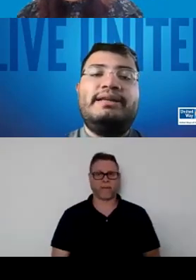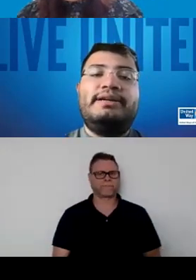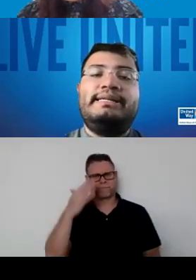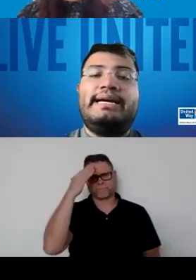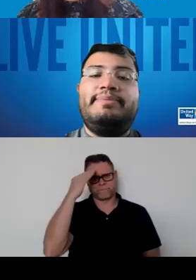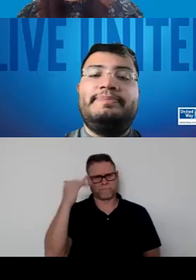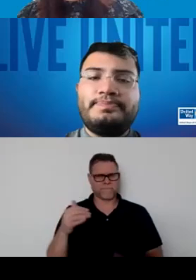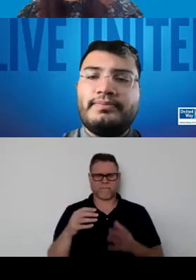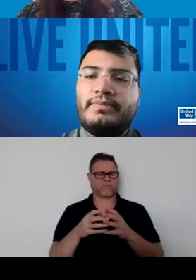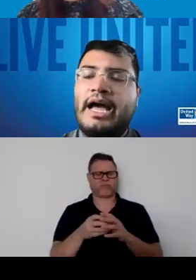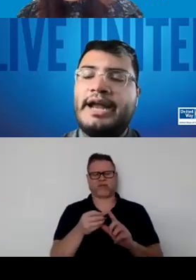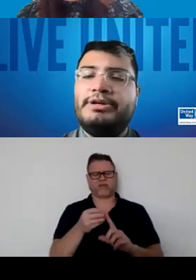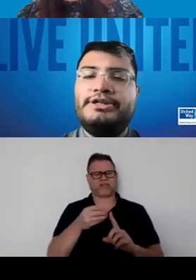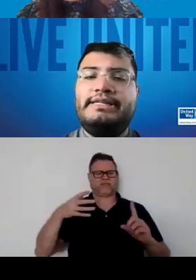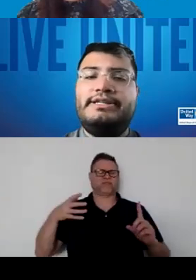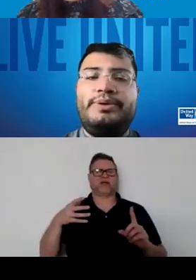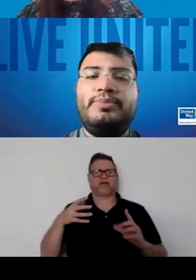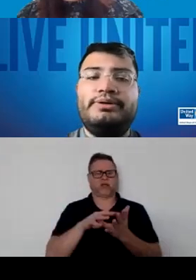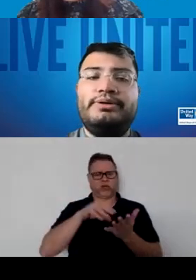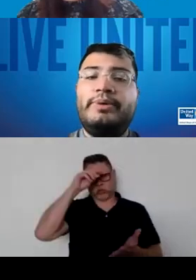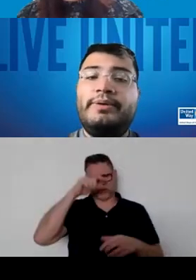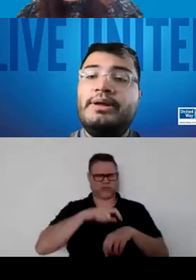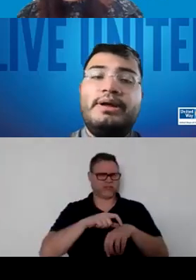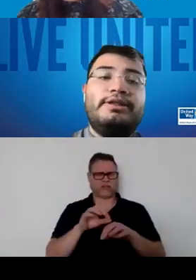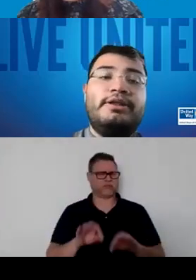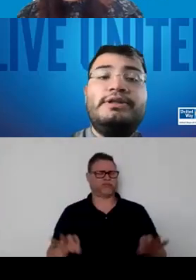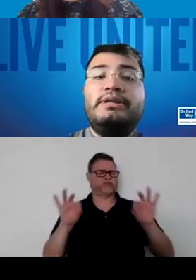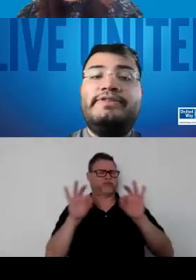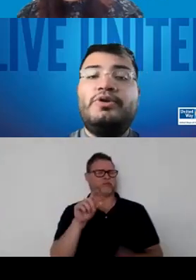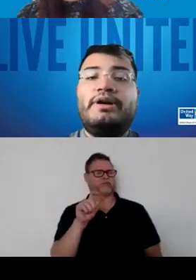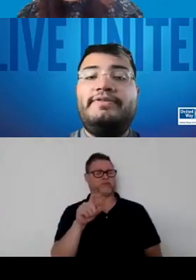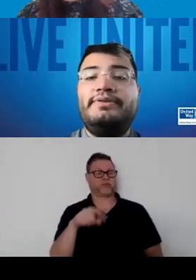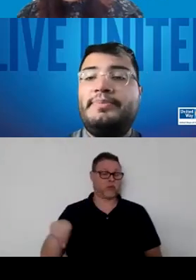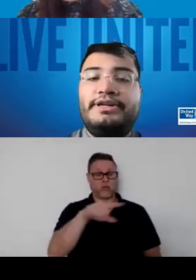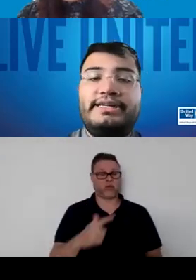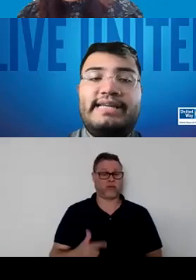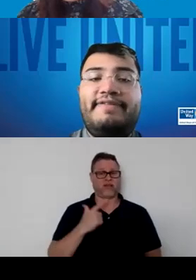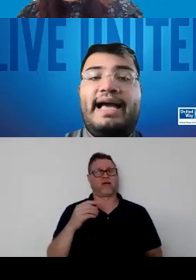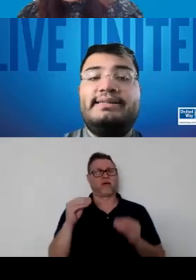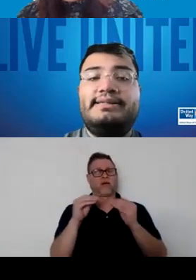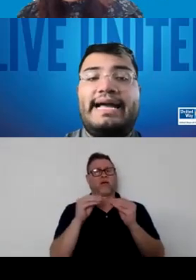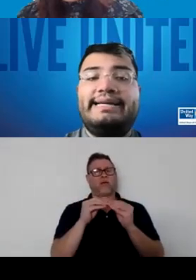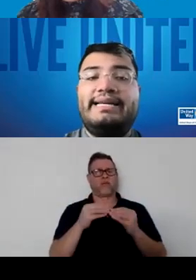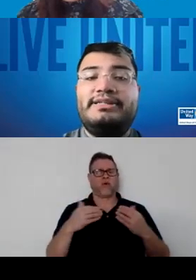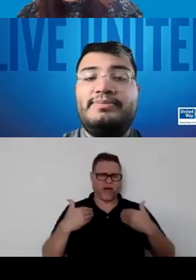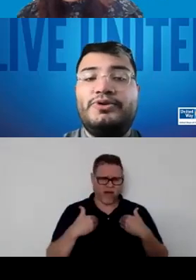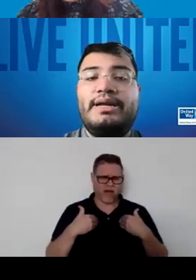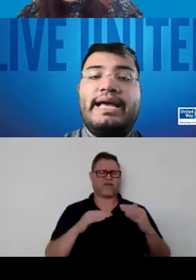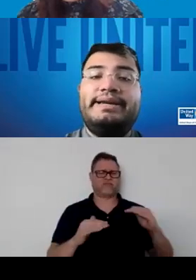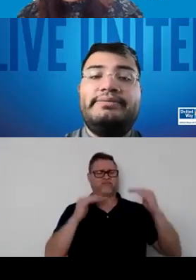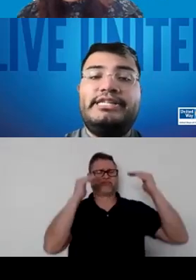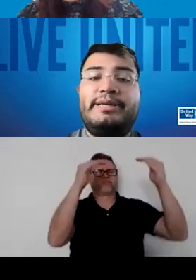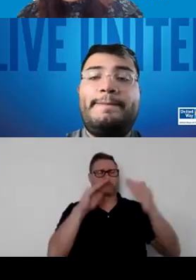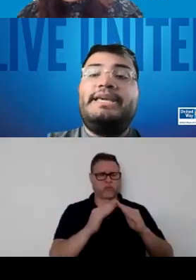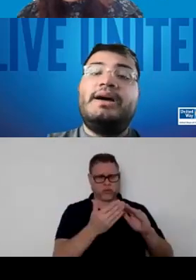why is expanded learning time and opportunities so important? Well, Those who live in more affluent communities have access to academic support